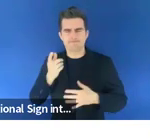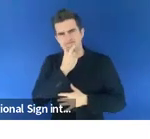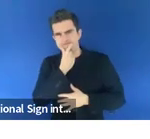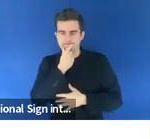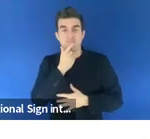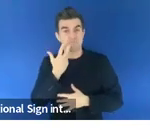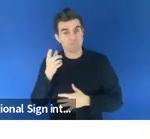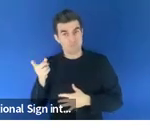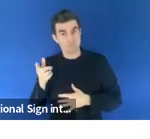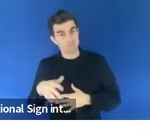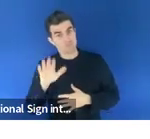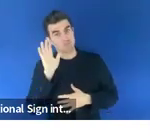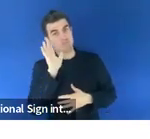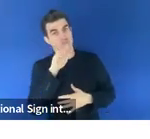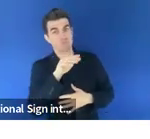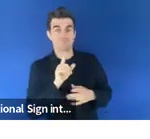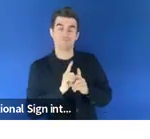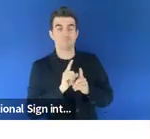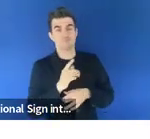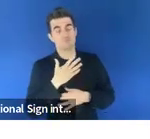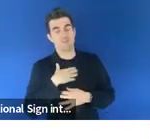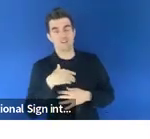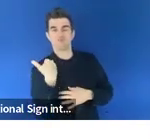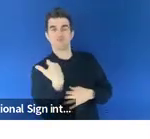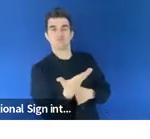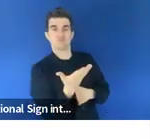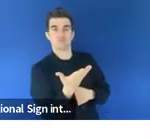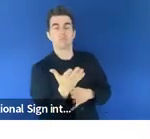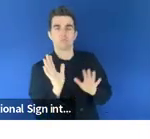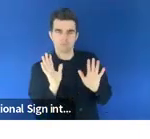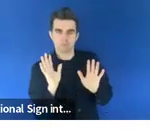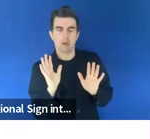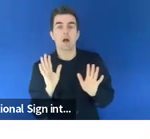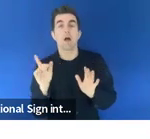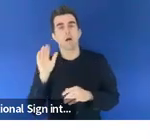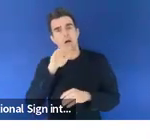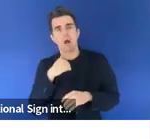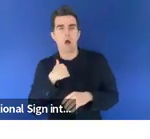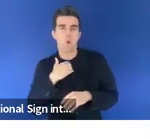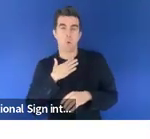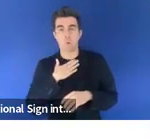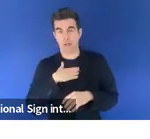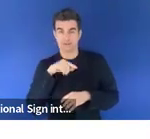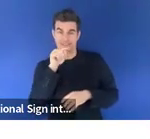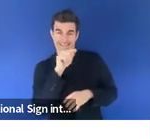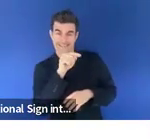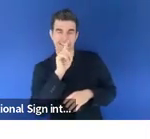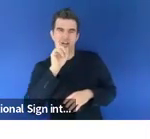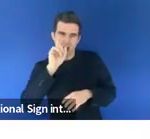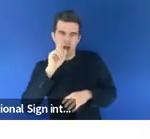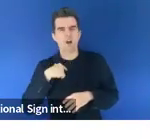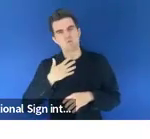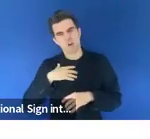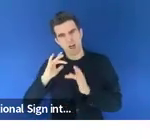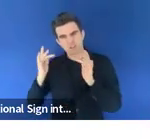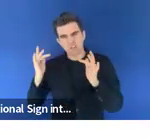and charge them a good price for it, because it might take you a little bit more time researching and developing it. But listen to them, because they're giving you